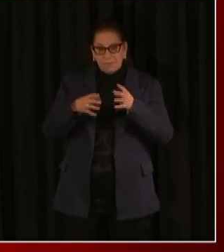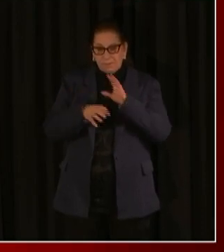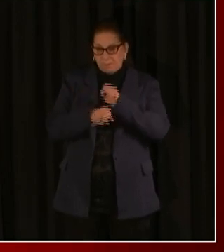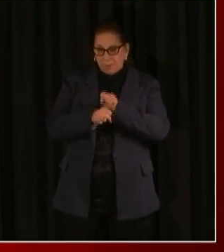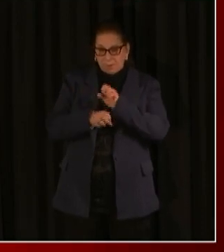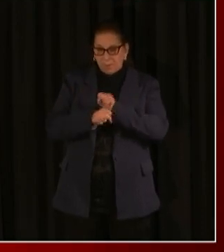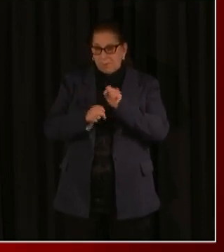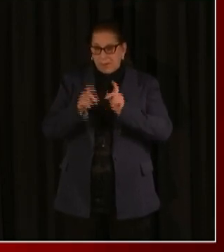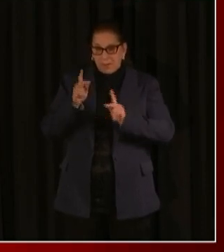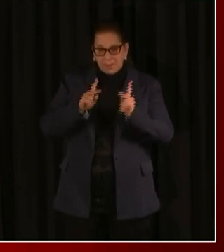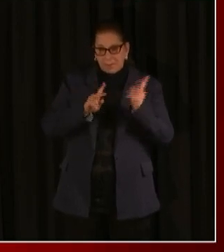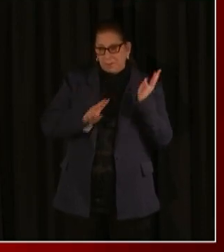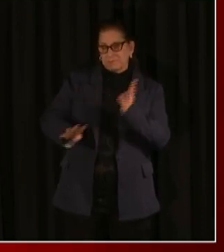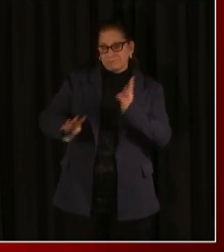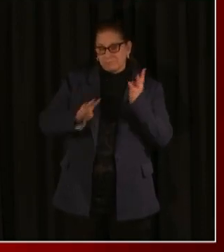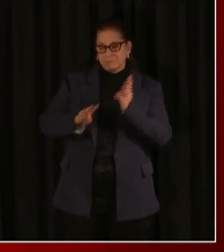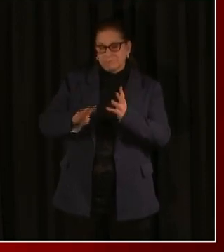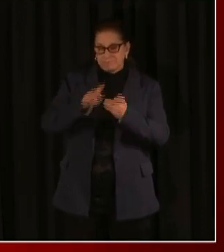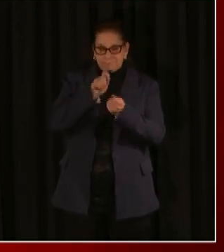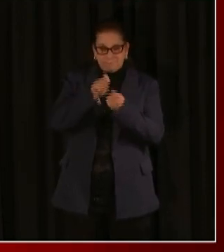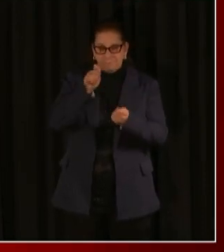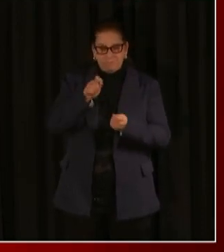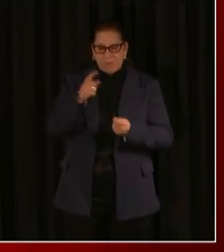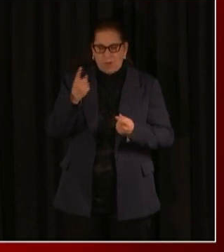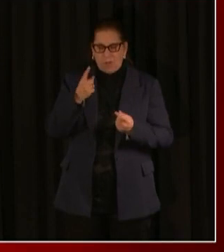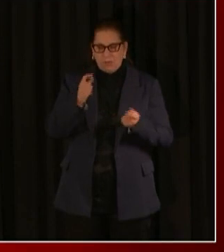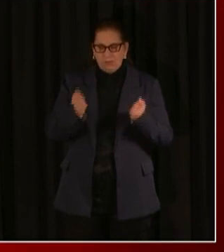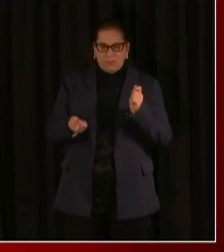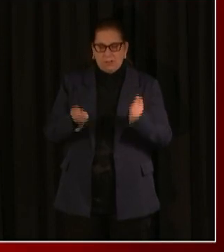right now, our senior population is